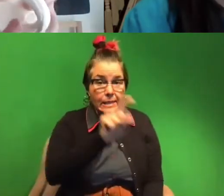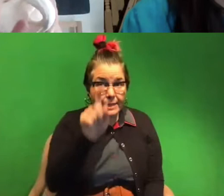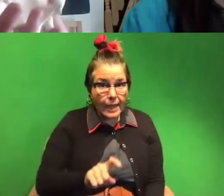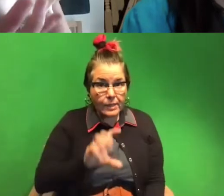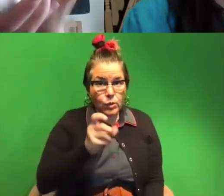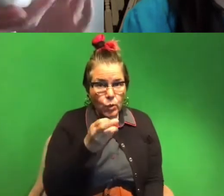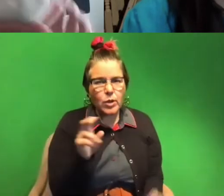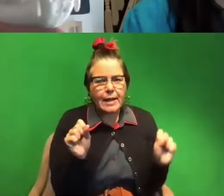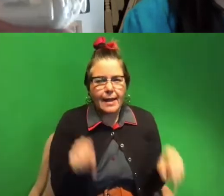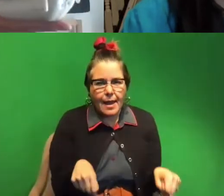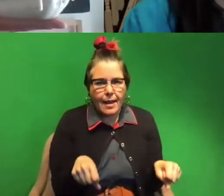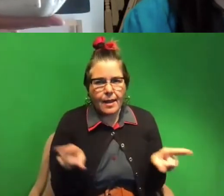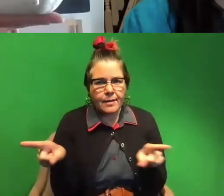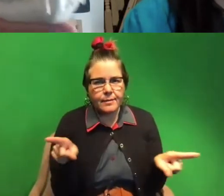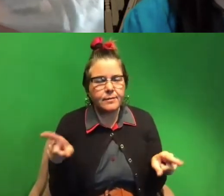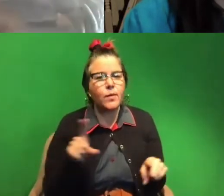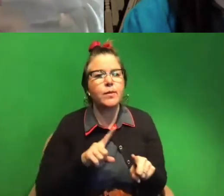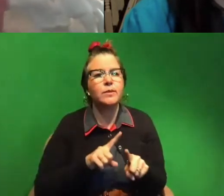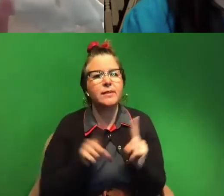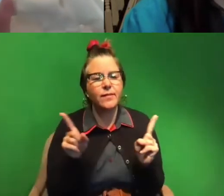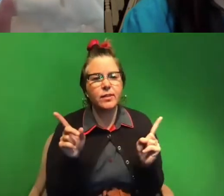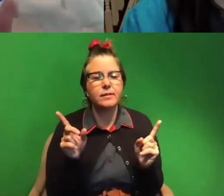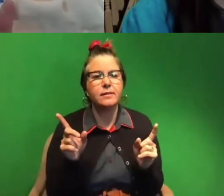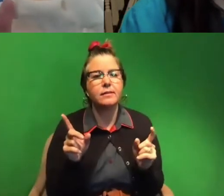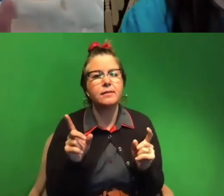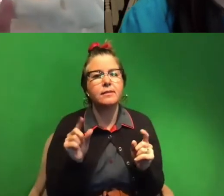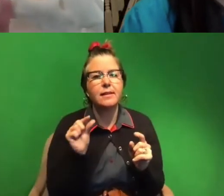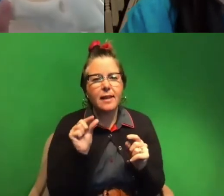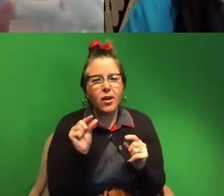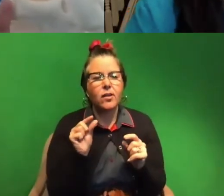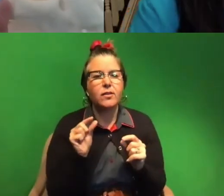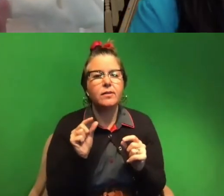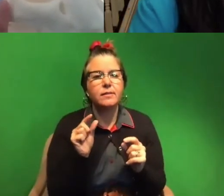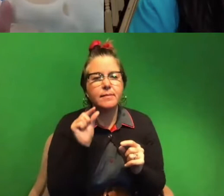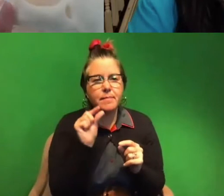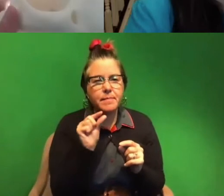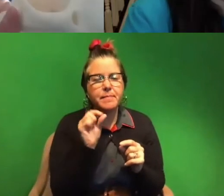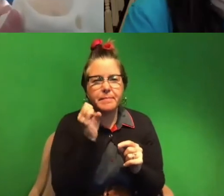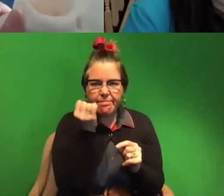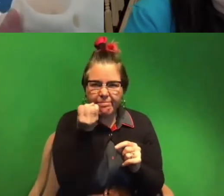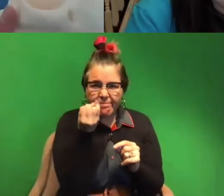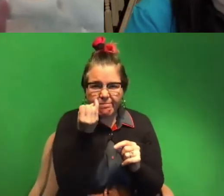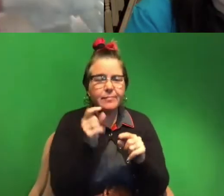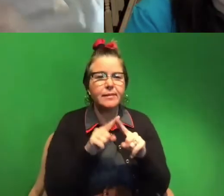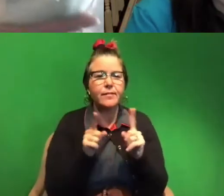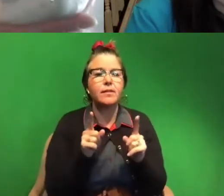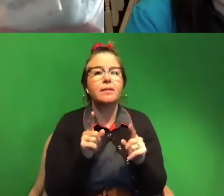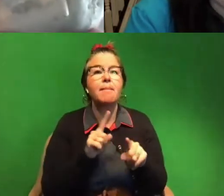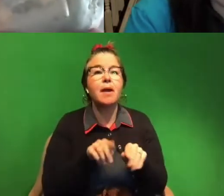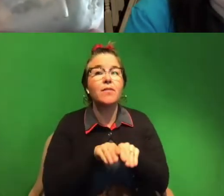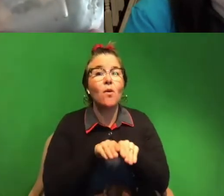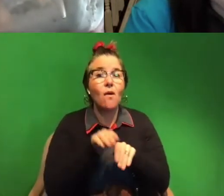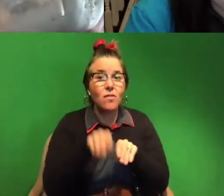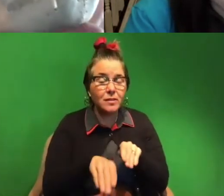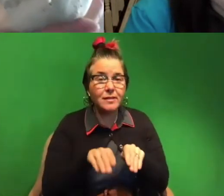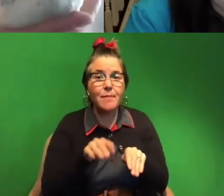So having these differences and having these, they're small, they're minimal. However, if you overstep the boundary, you start